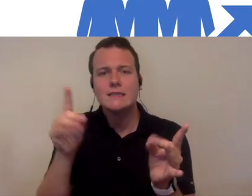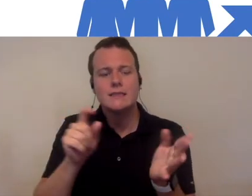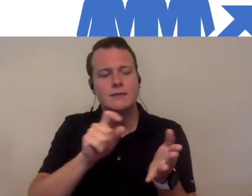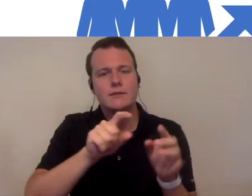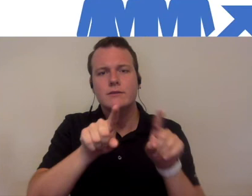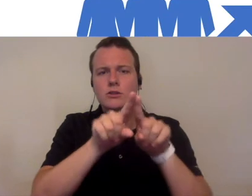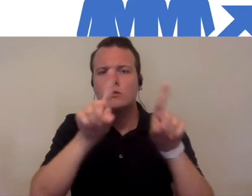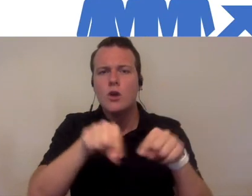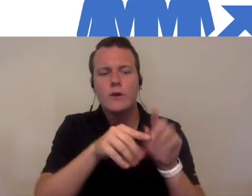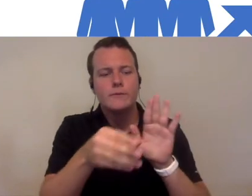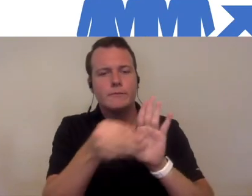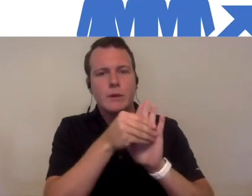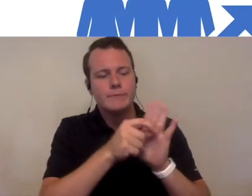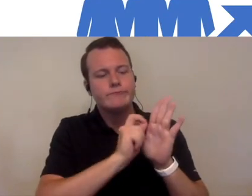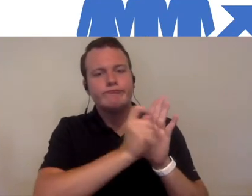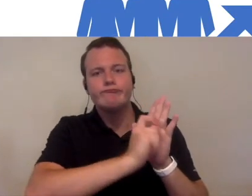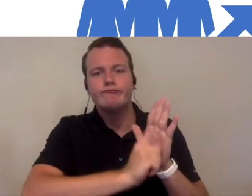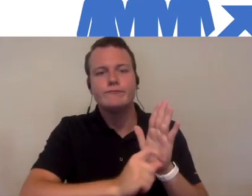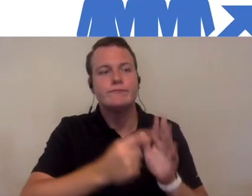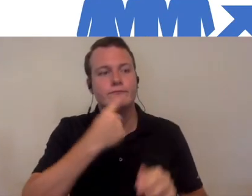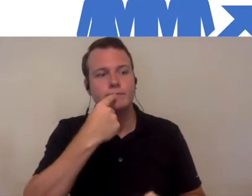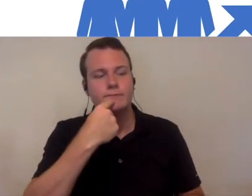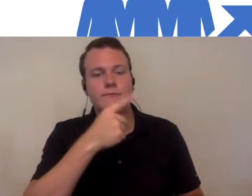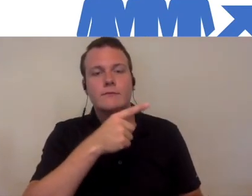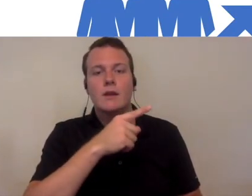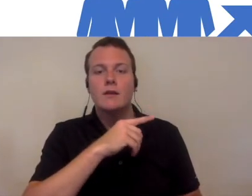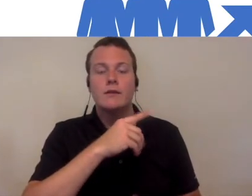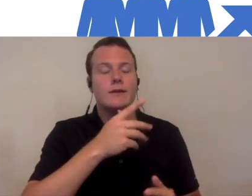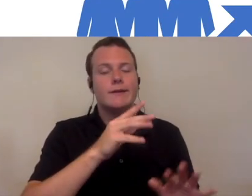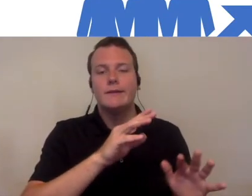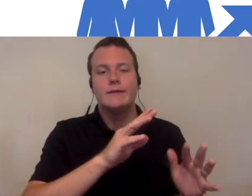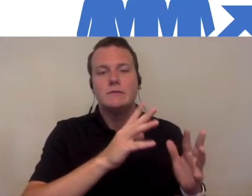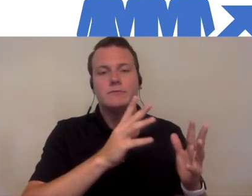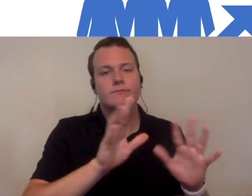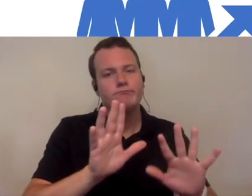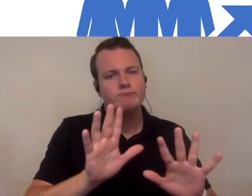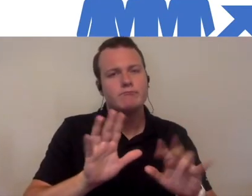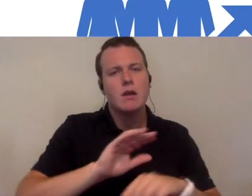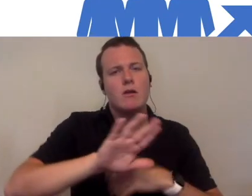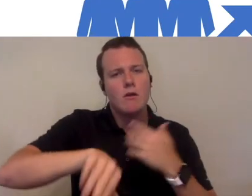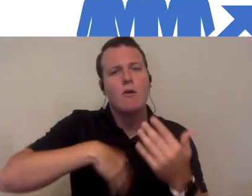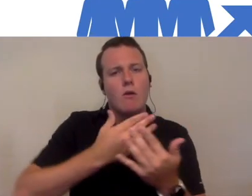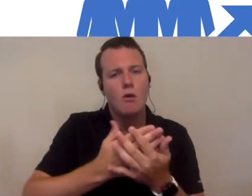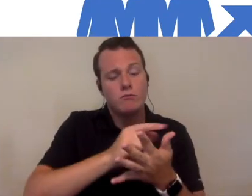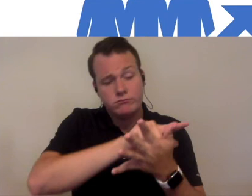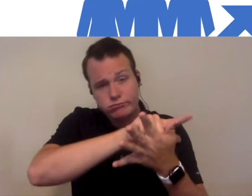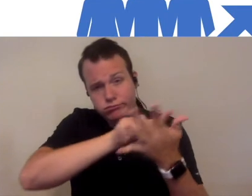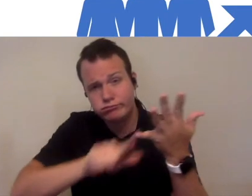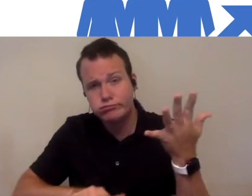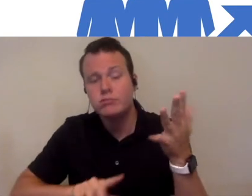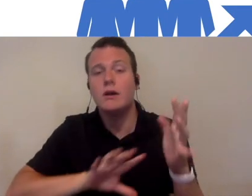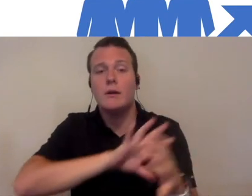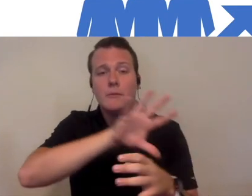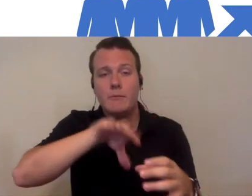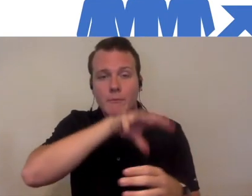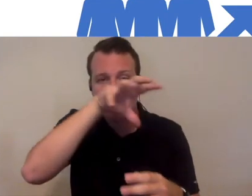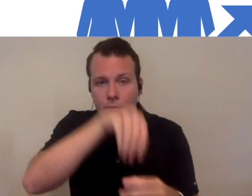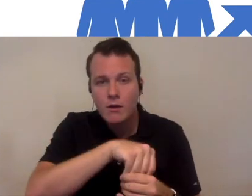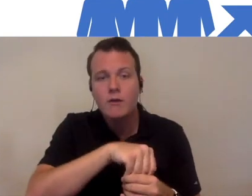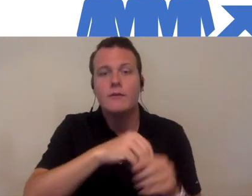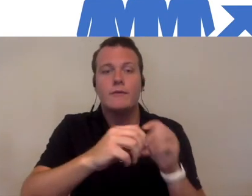from you directly to that physician. This is all part of being marketing, of branding